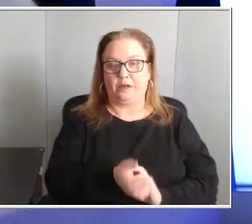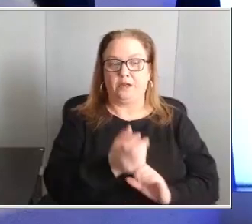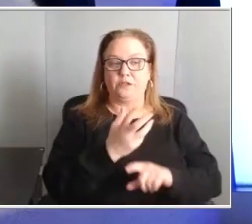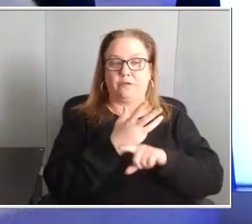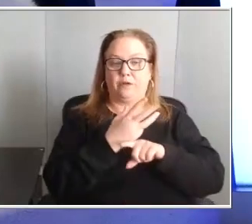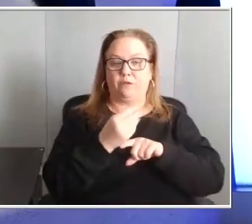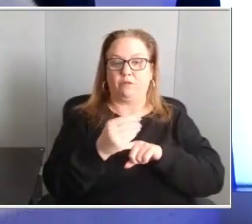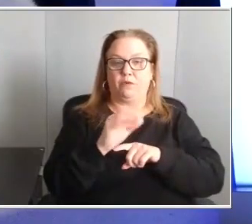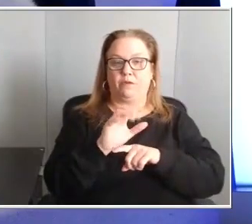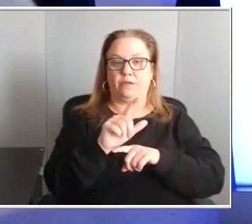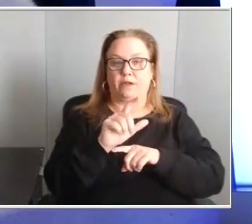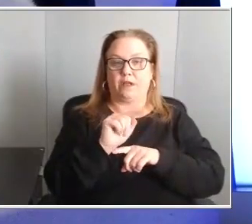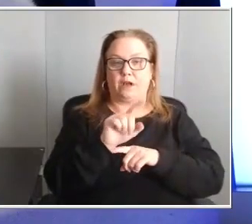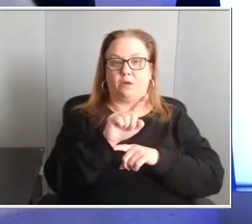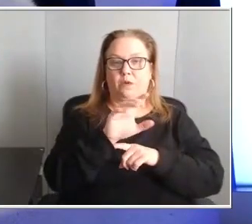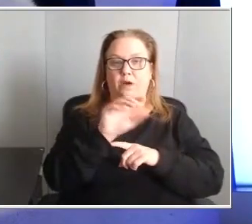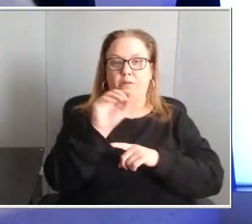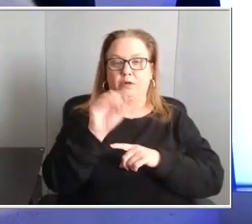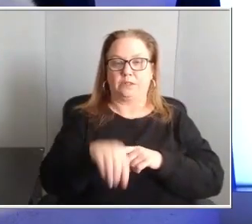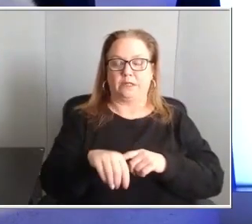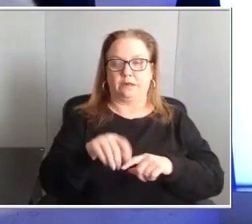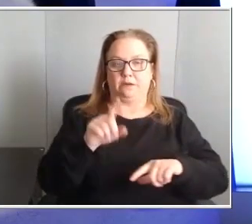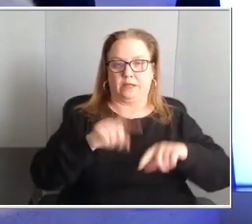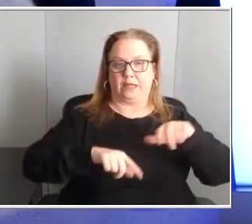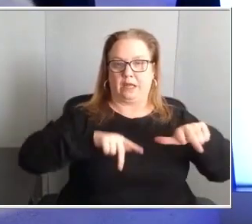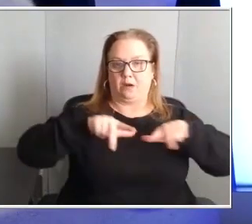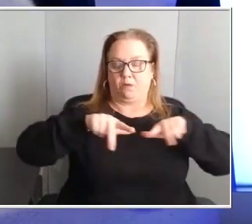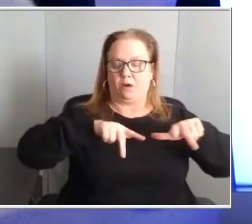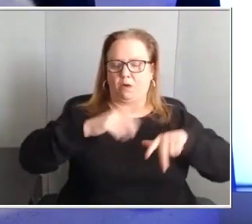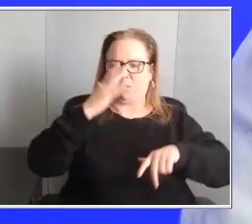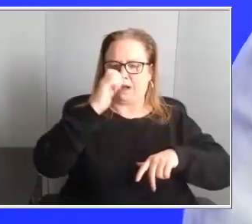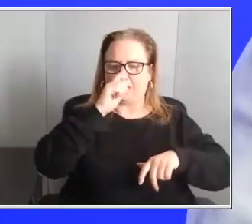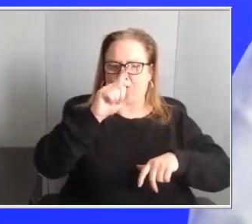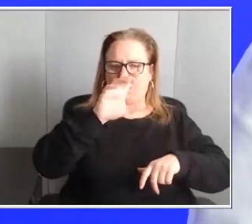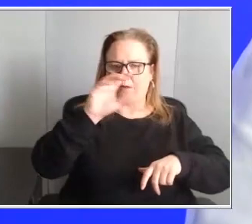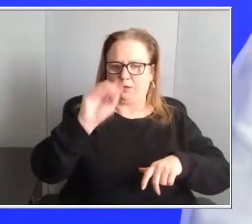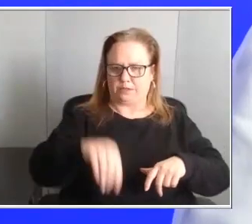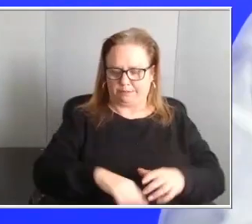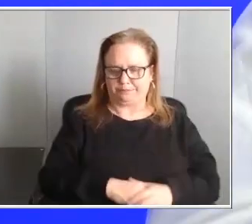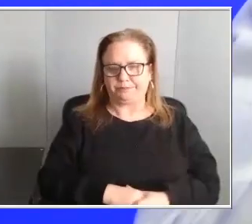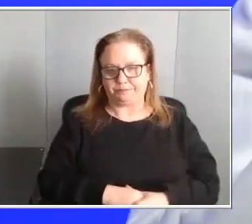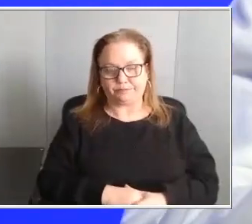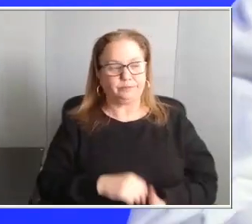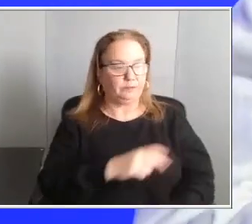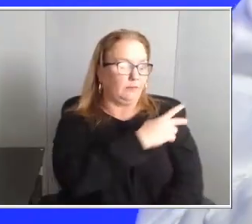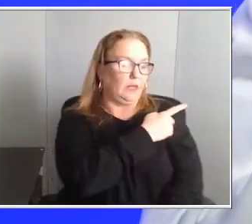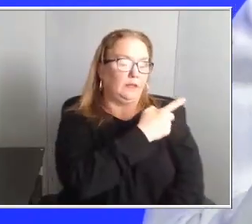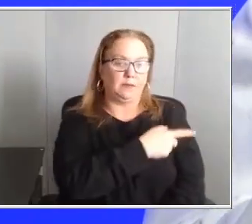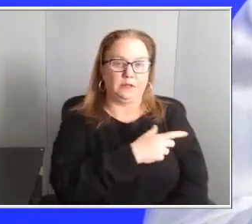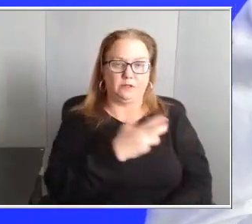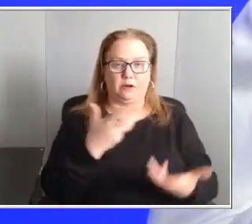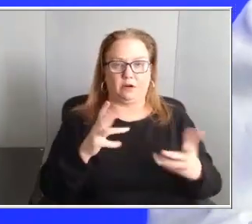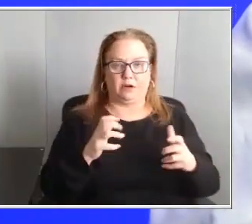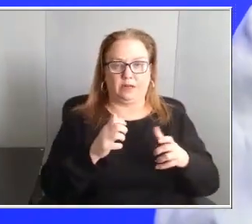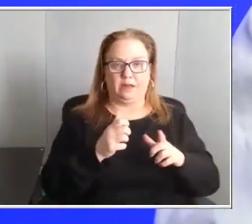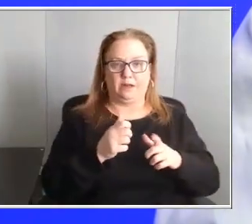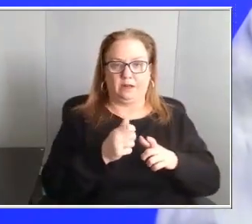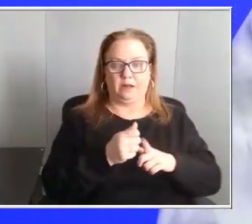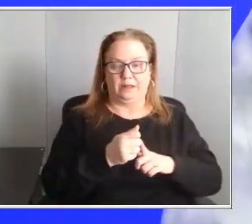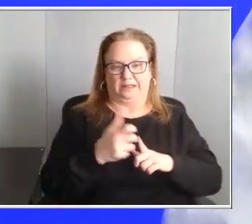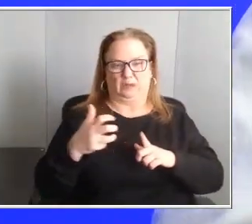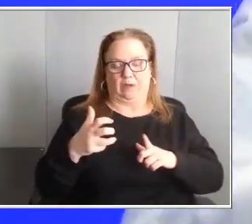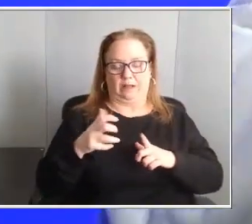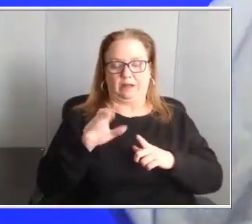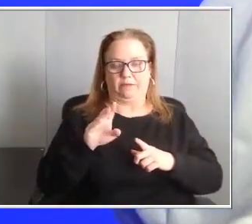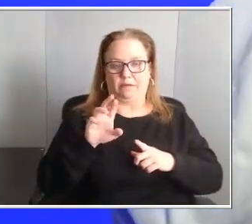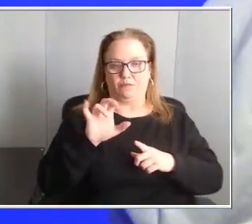don't 100% of the people, how come they're not able to walk? Because, again, these patients come in with already a large portion of the brain that's